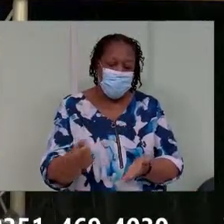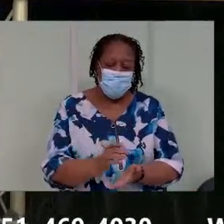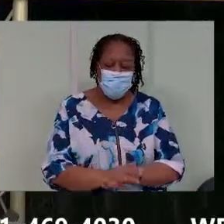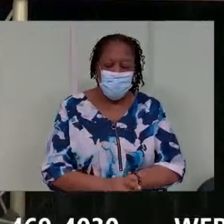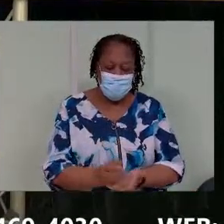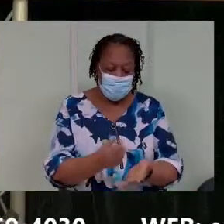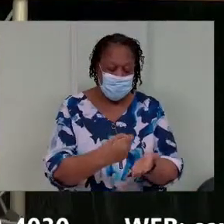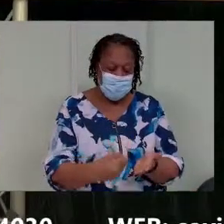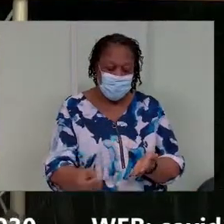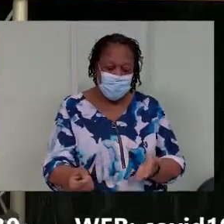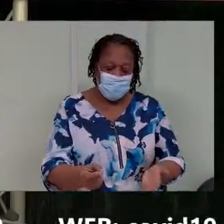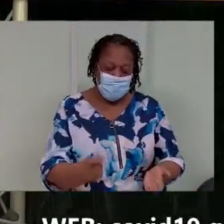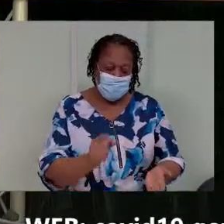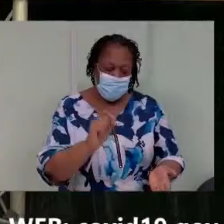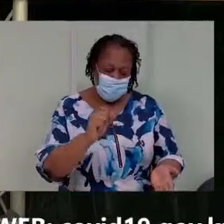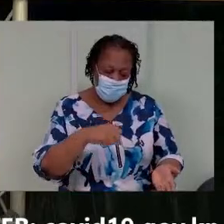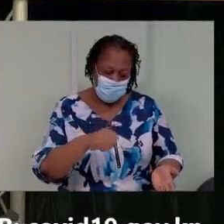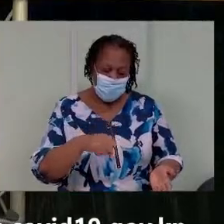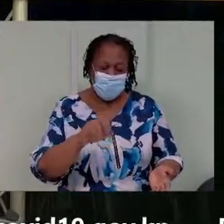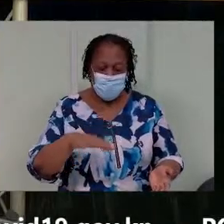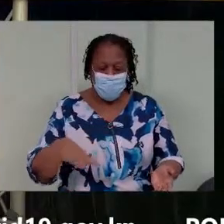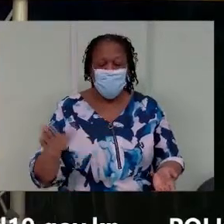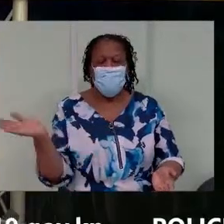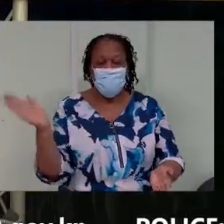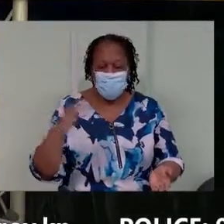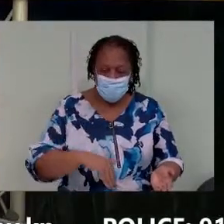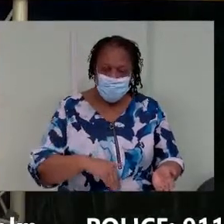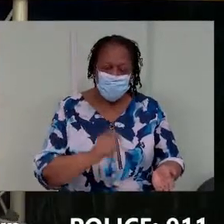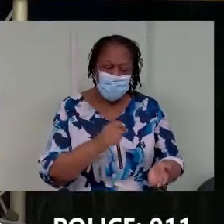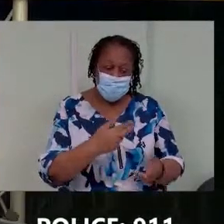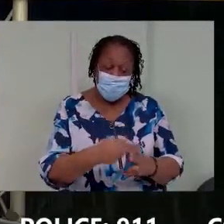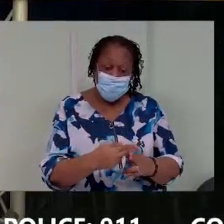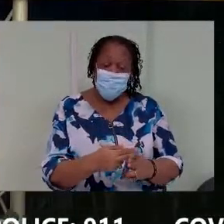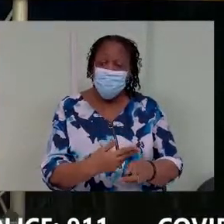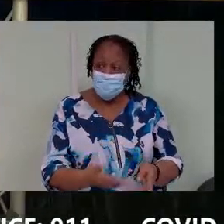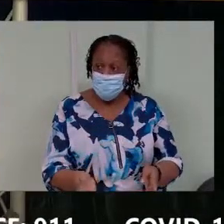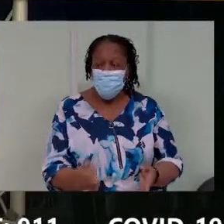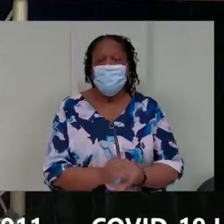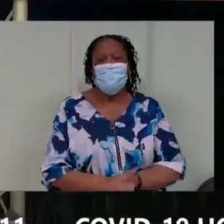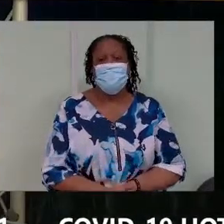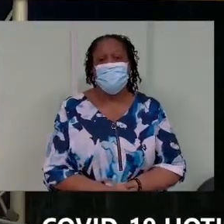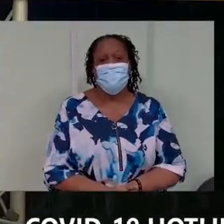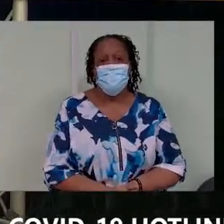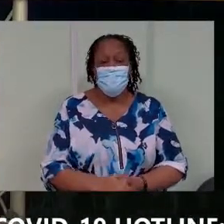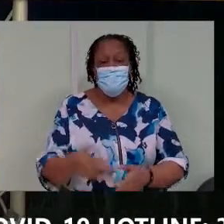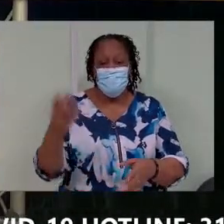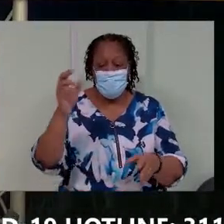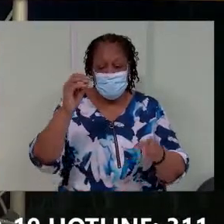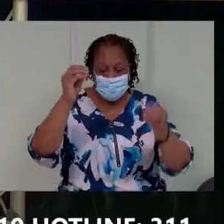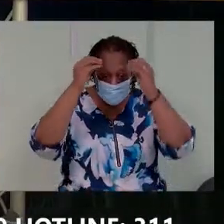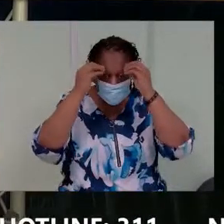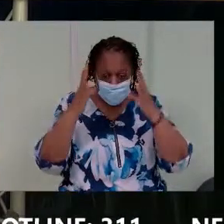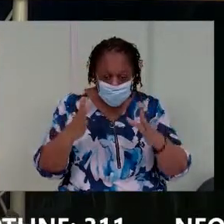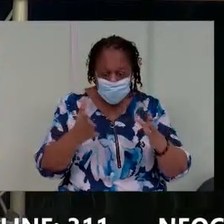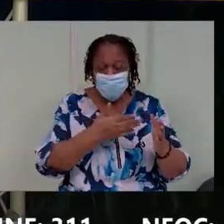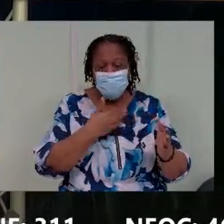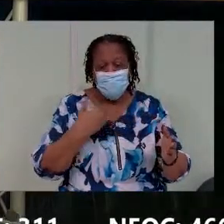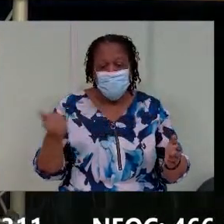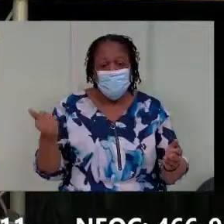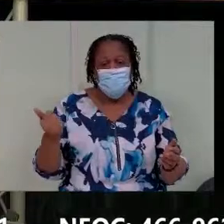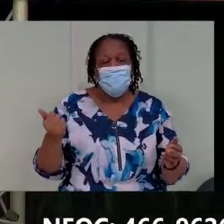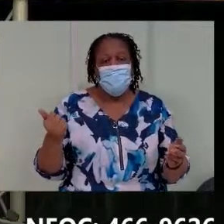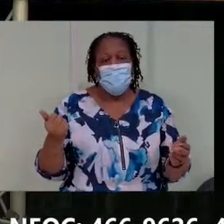of masks by parents and staff while on the compound, and the arrival and departure